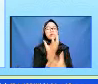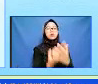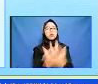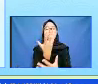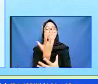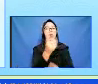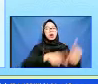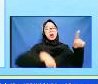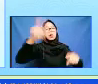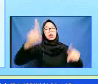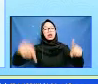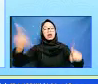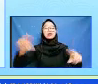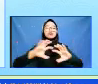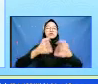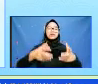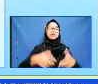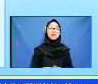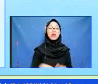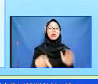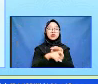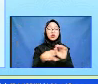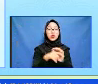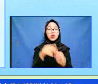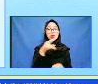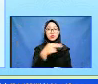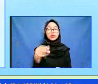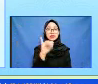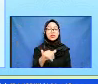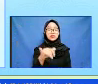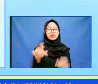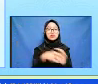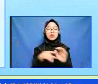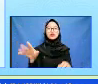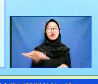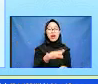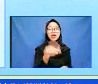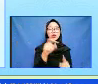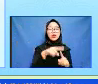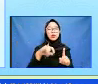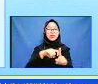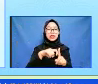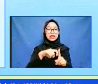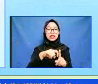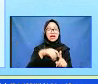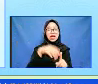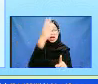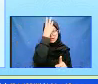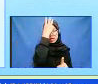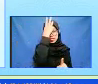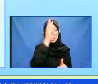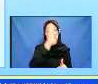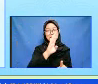in community in Sungai Utik in West Kalimantan, and also in Maluku with their Sasi as a traditional knowledge, and also in other